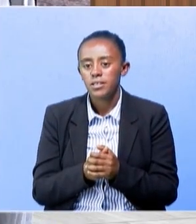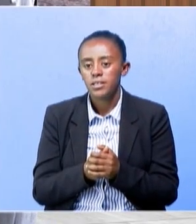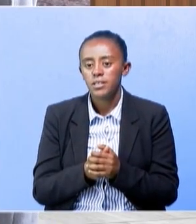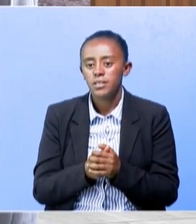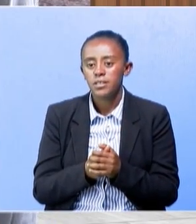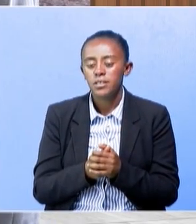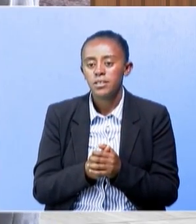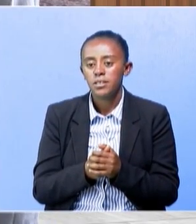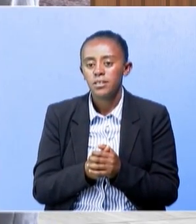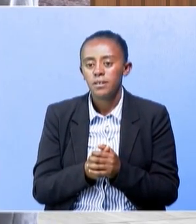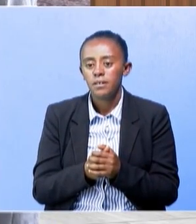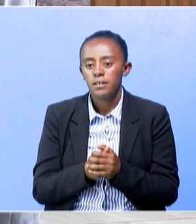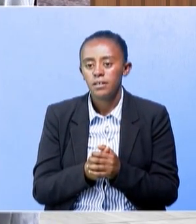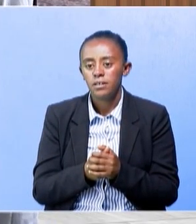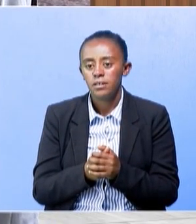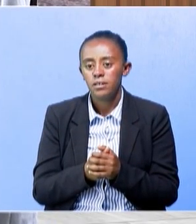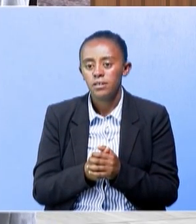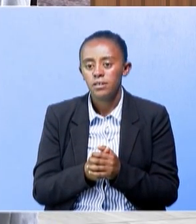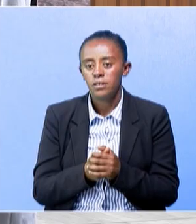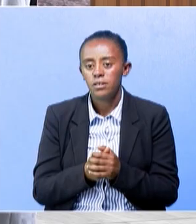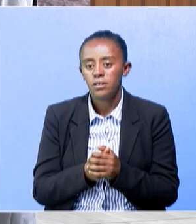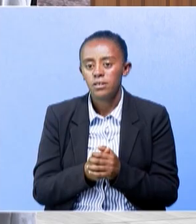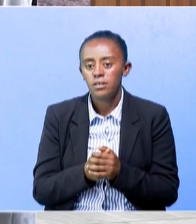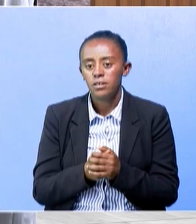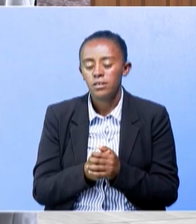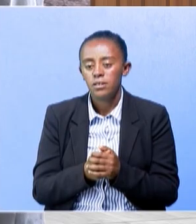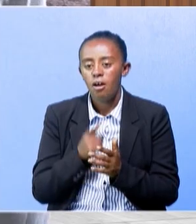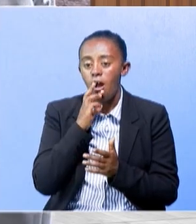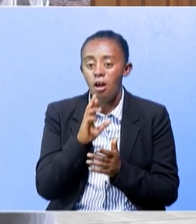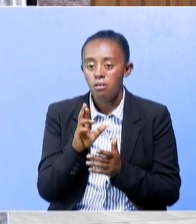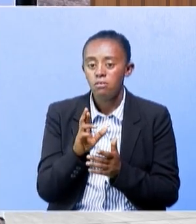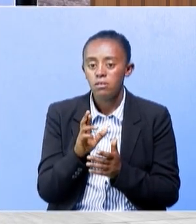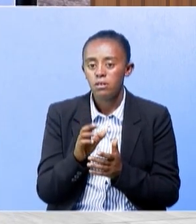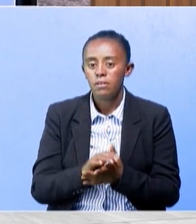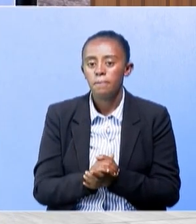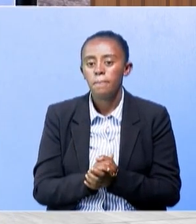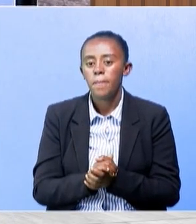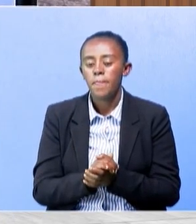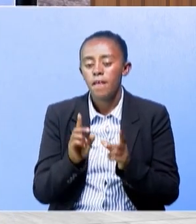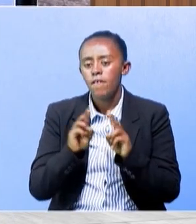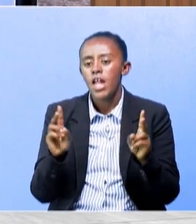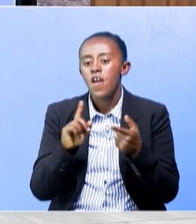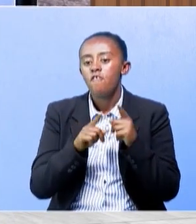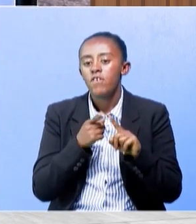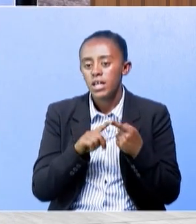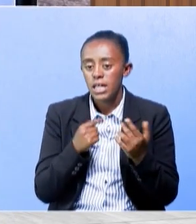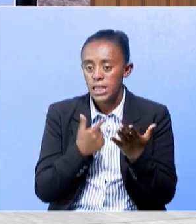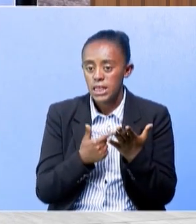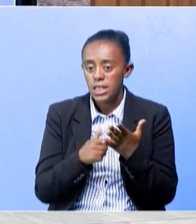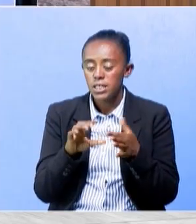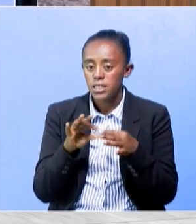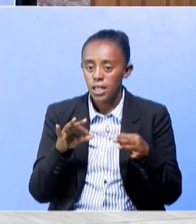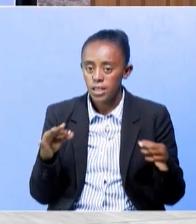Here, the word are is here. It should be written are. They are very friendly. So in this